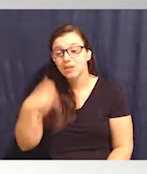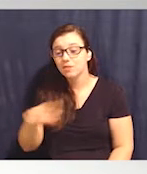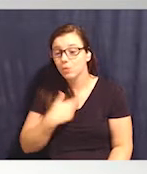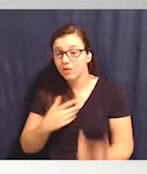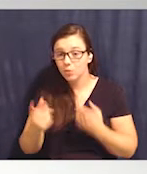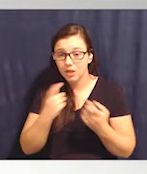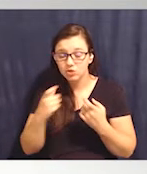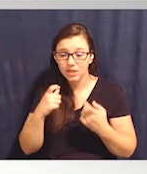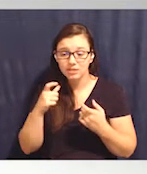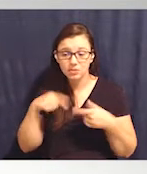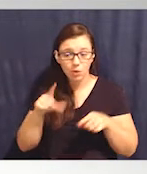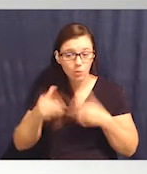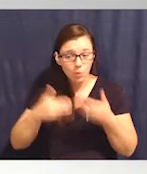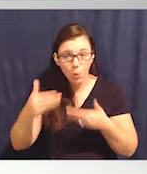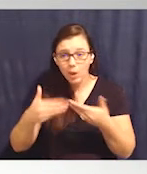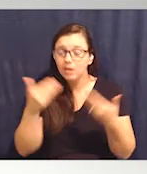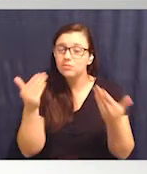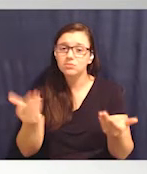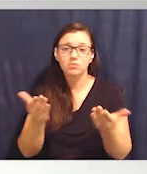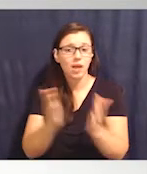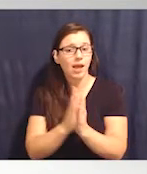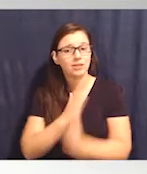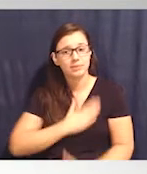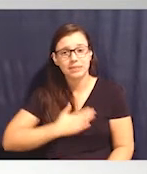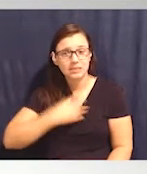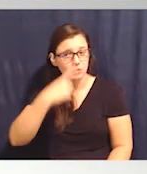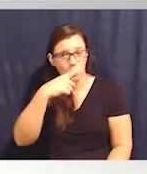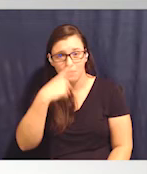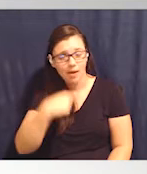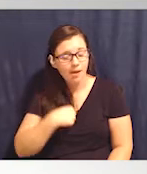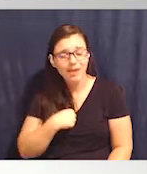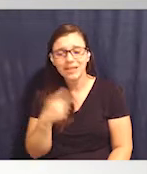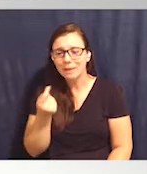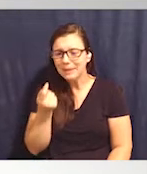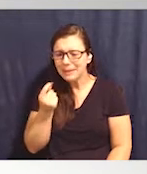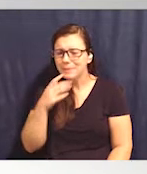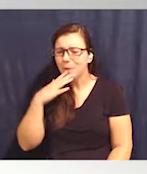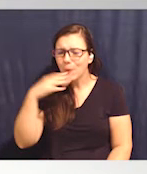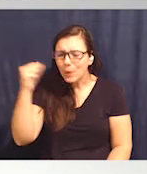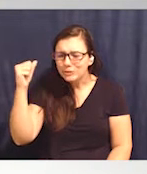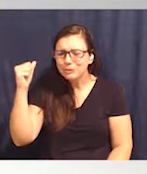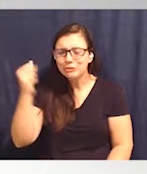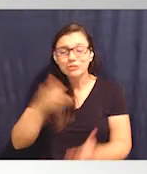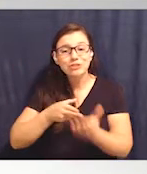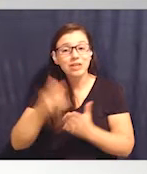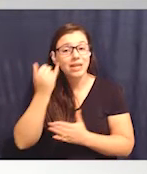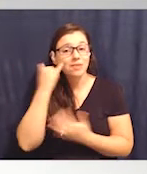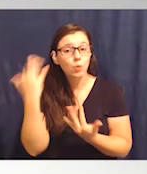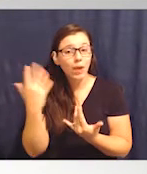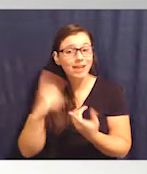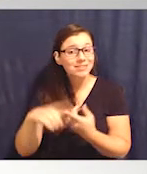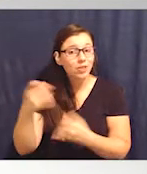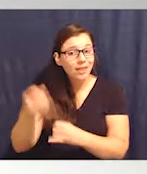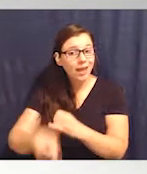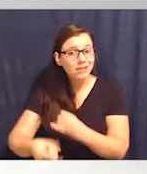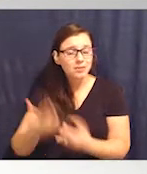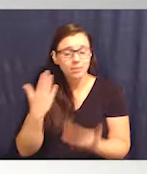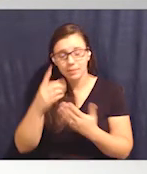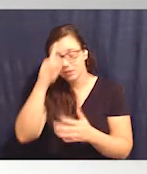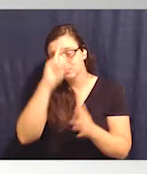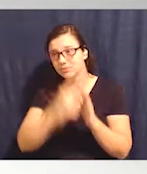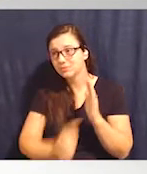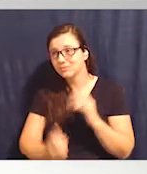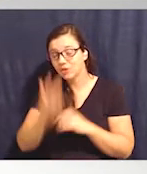them, please. I don't mind. I'm getting a little bit older, and the truth is, if you wait until the end, I might not remember what I said 5 minutes from